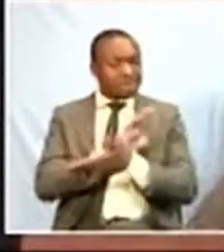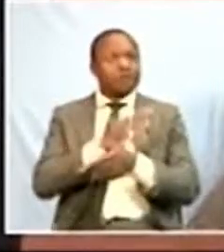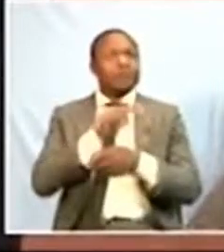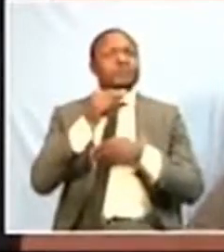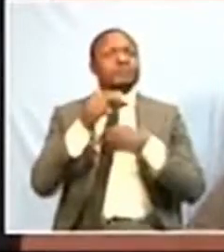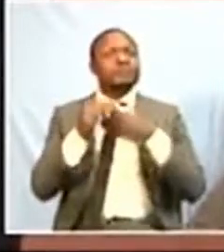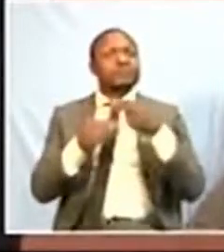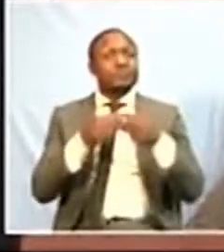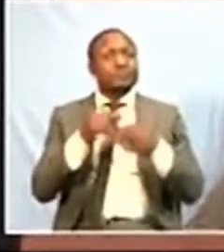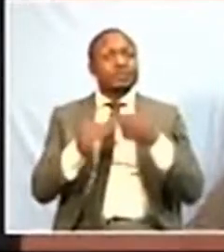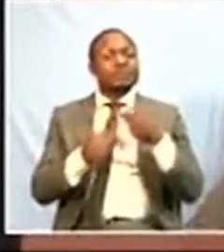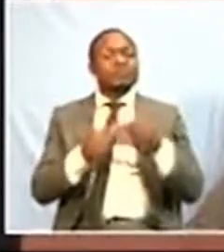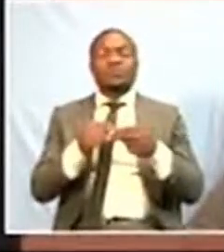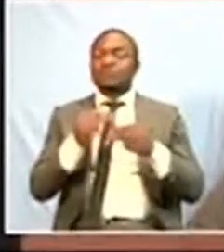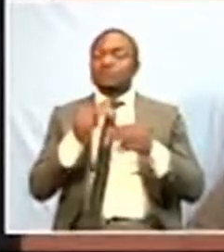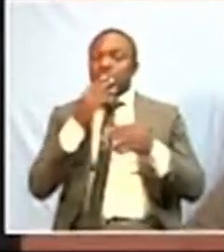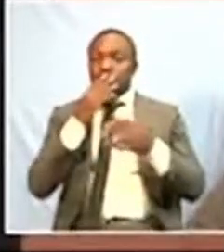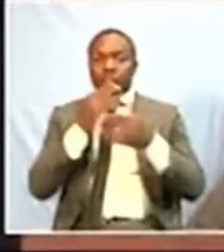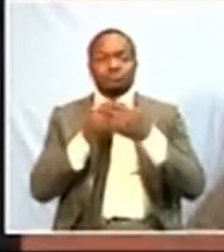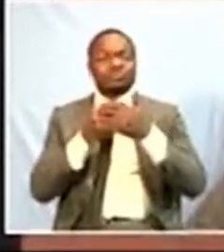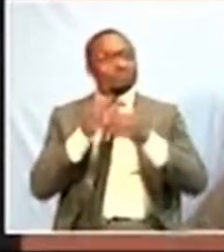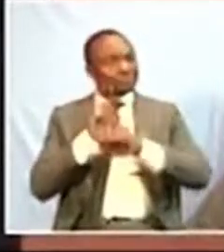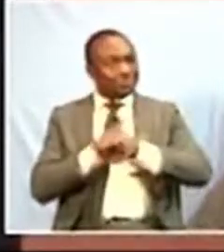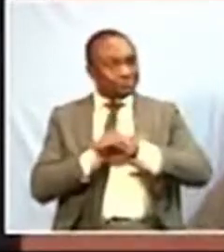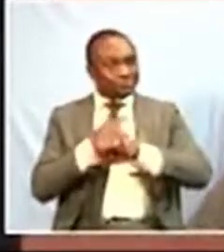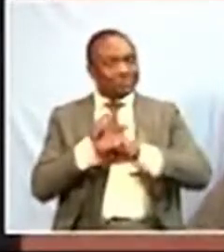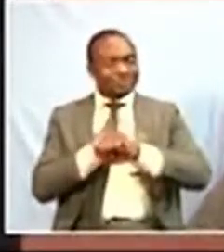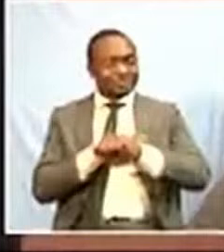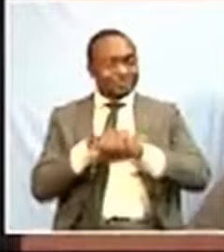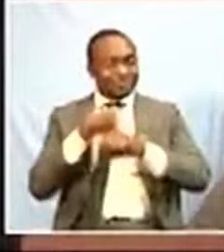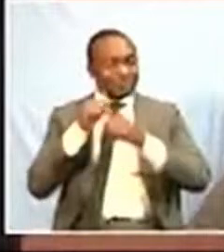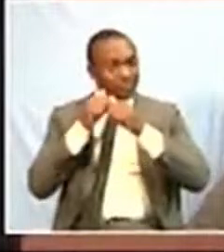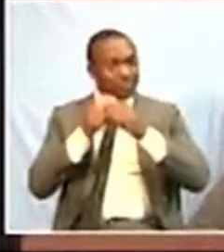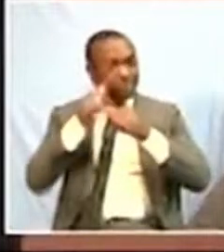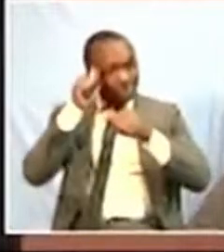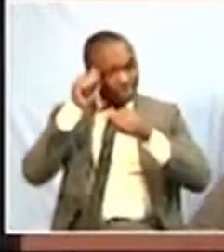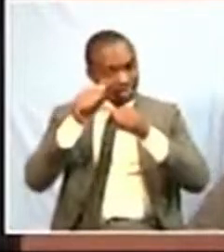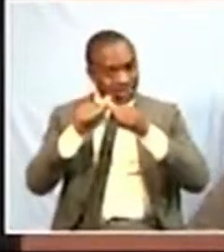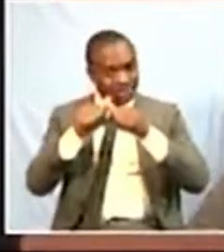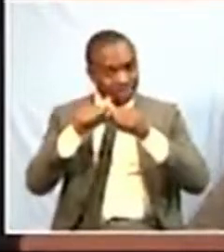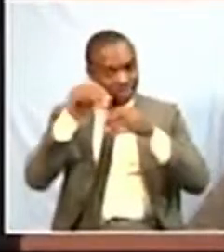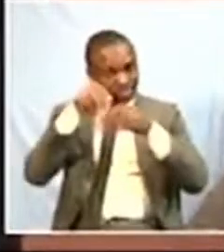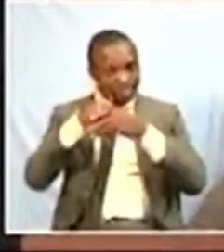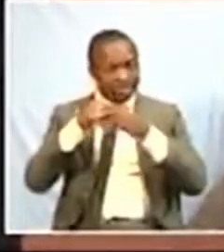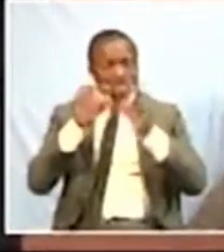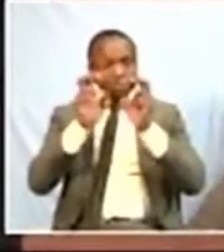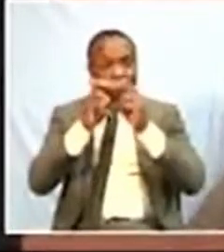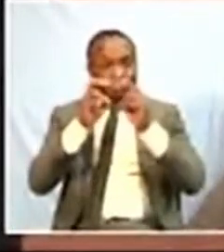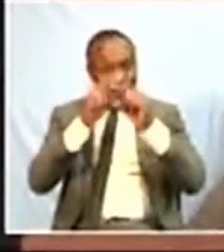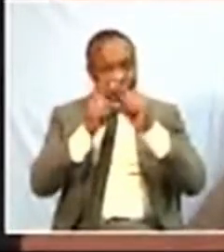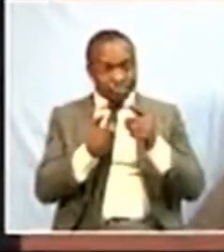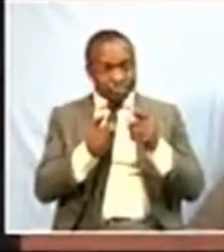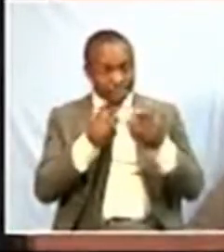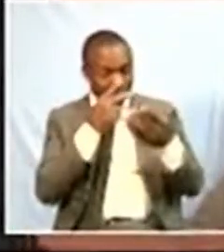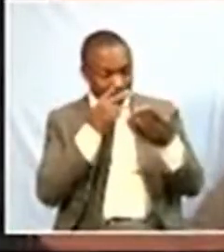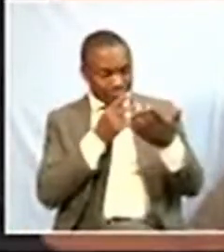means on time as agreed in the contract. But when you